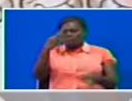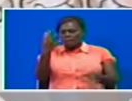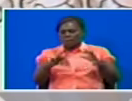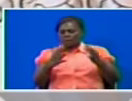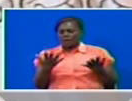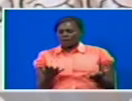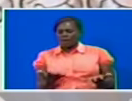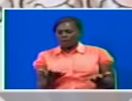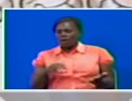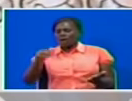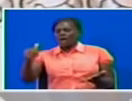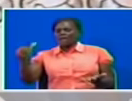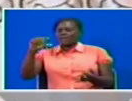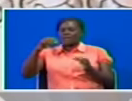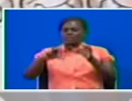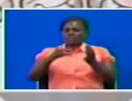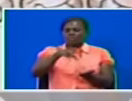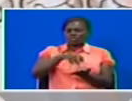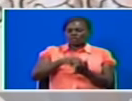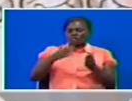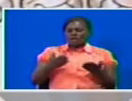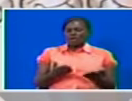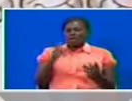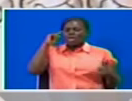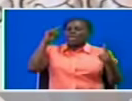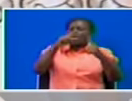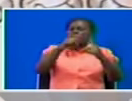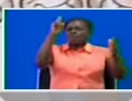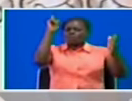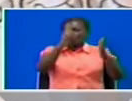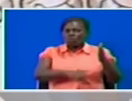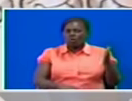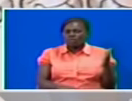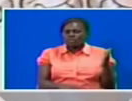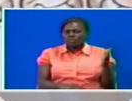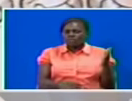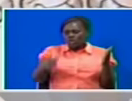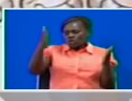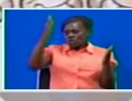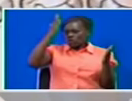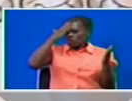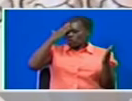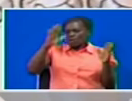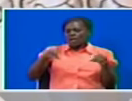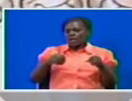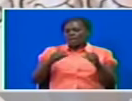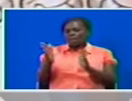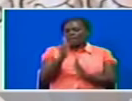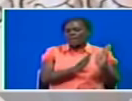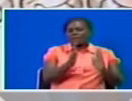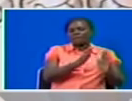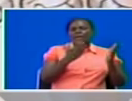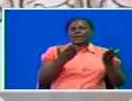the developing situation? What was the intelligence behind it? And knowing the amount of planning which has been